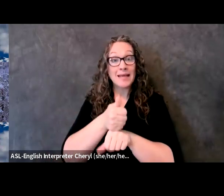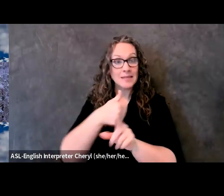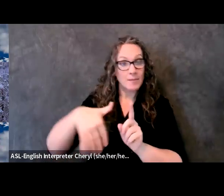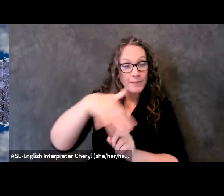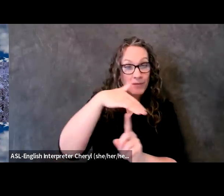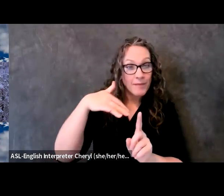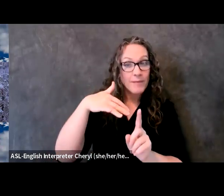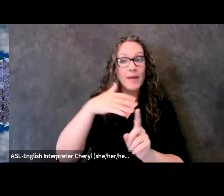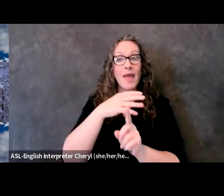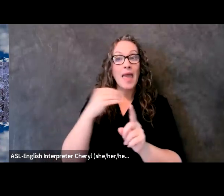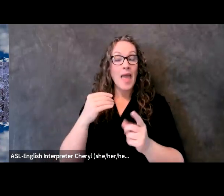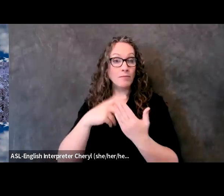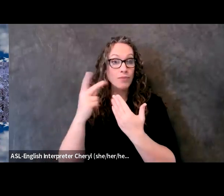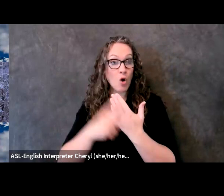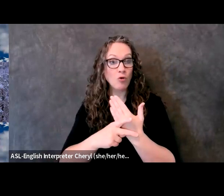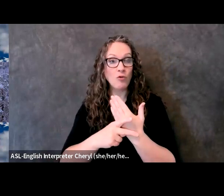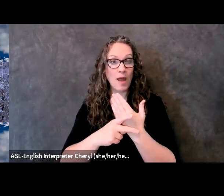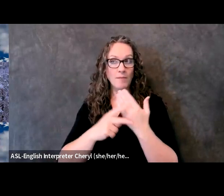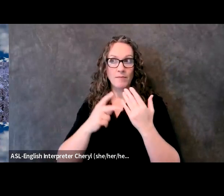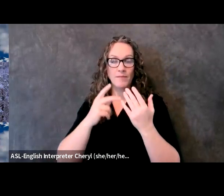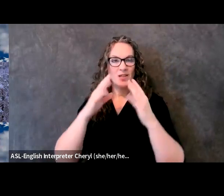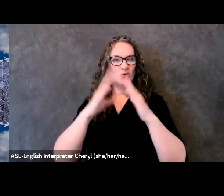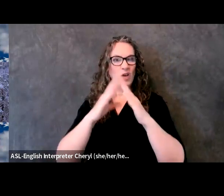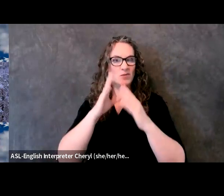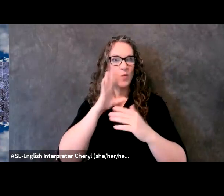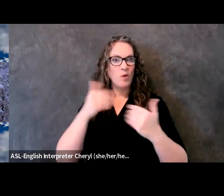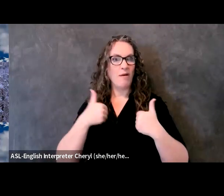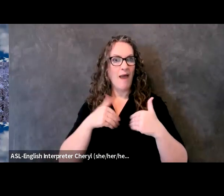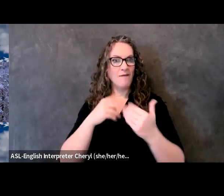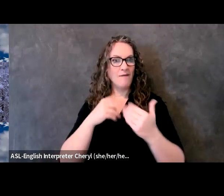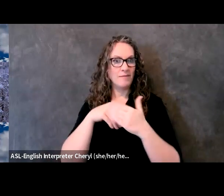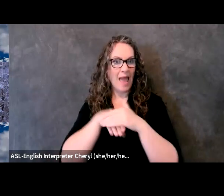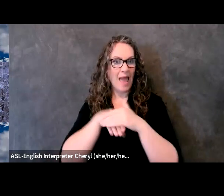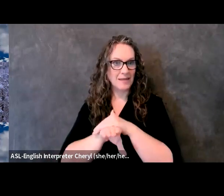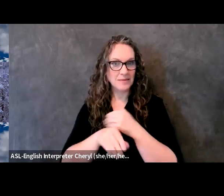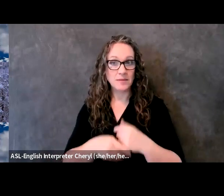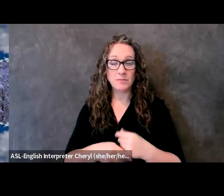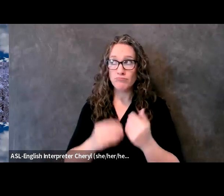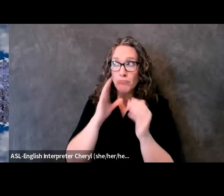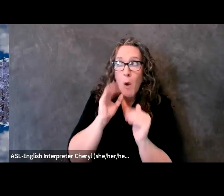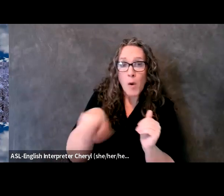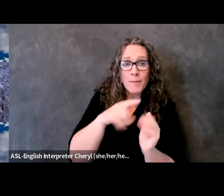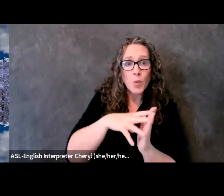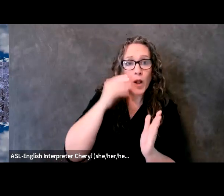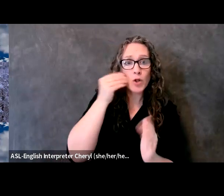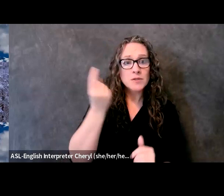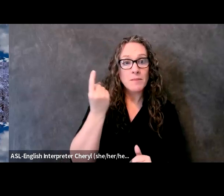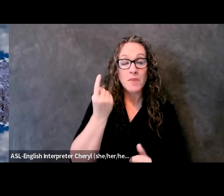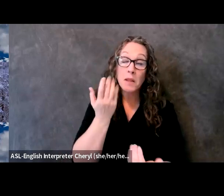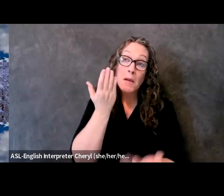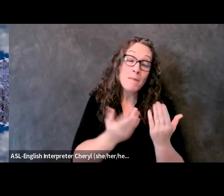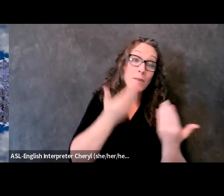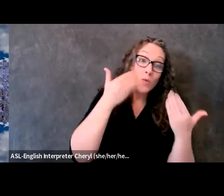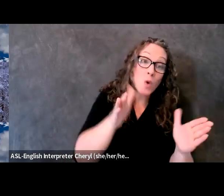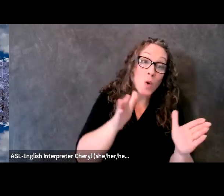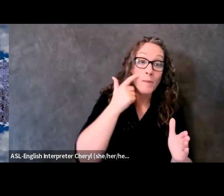programmatically accessible shelters. We hope that you will learn something that you don't know, because either you don't have that lived experience, or